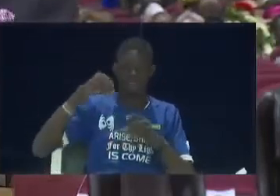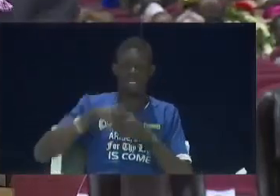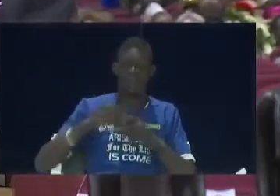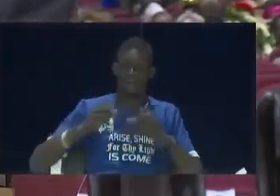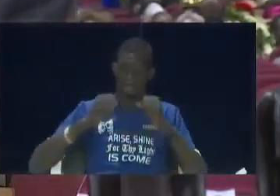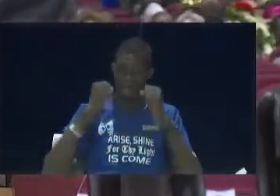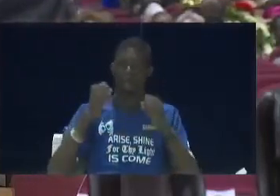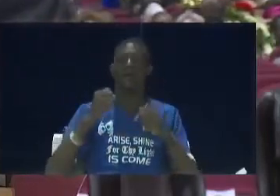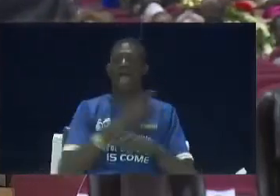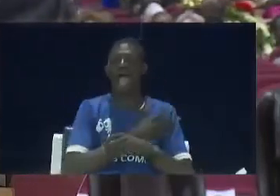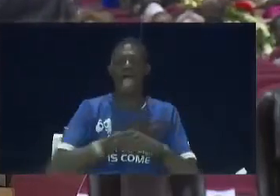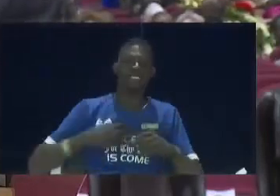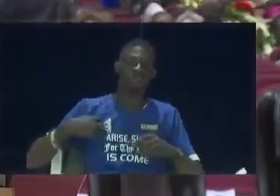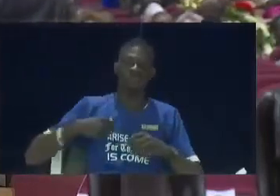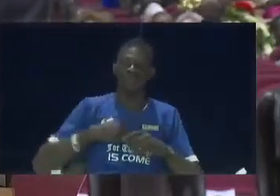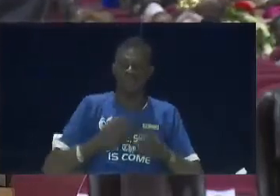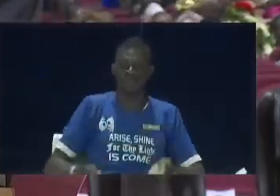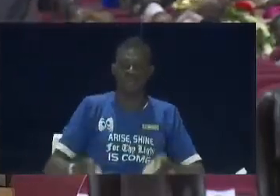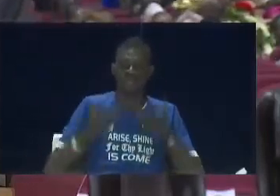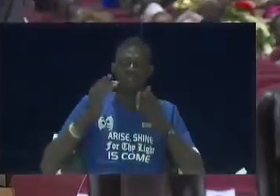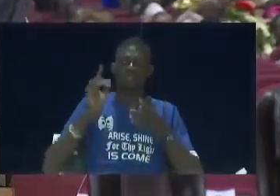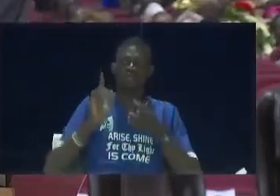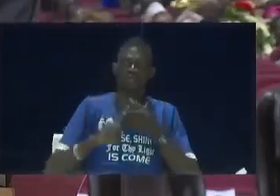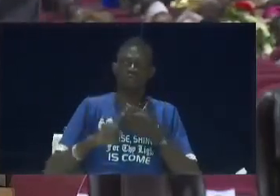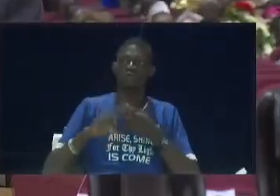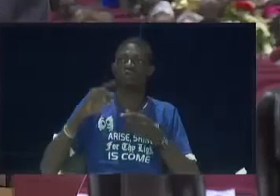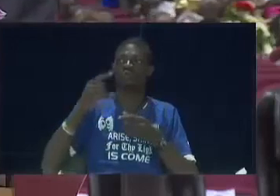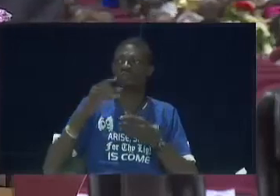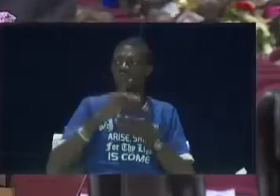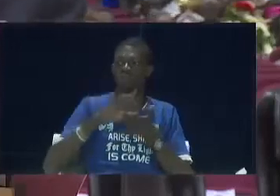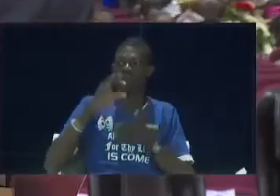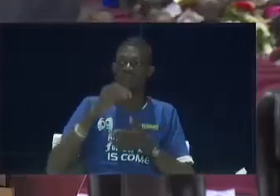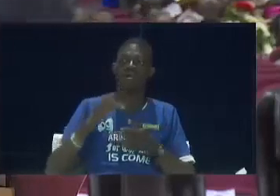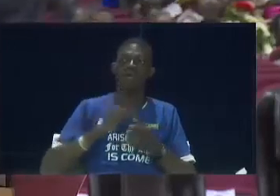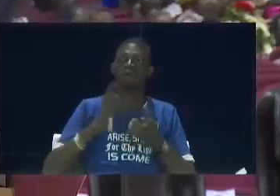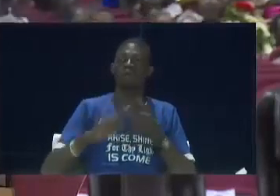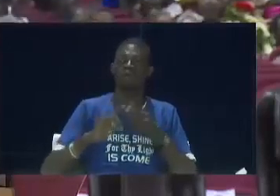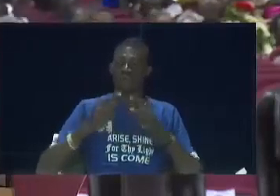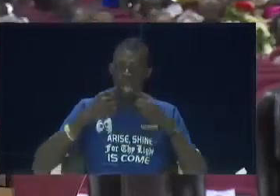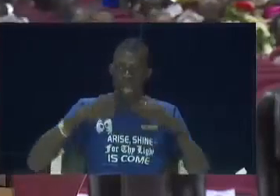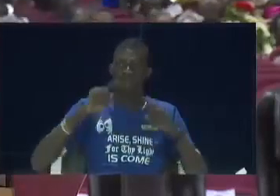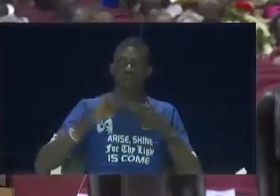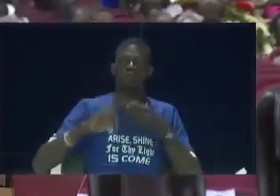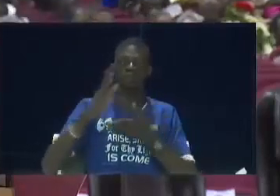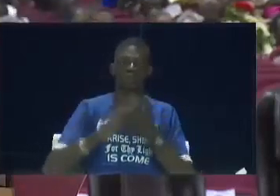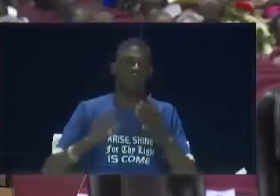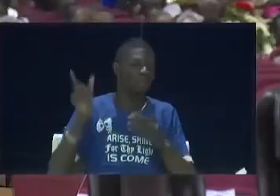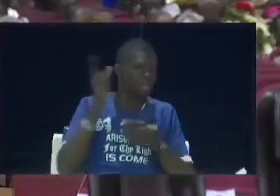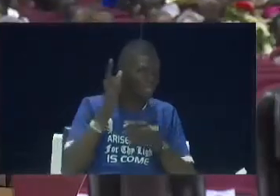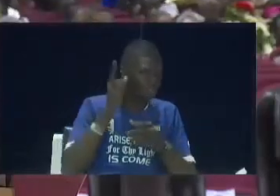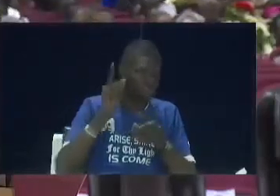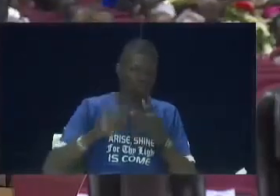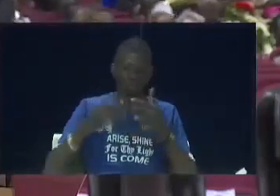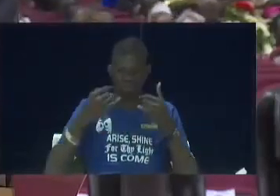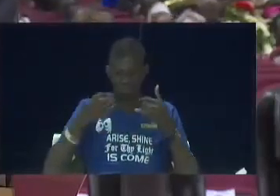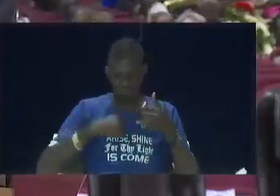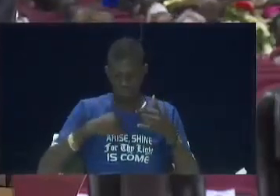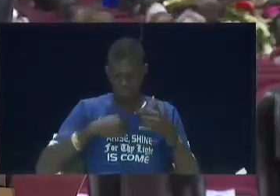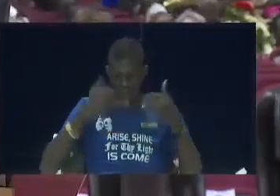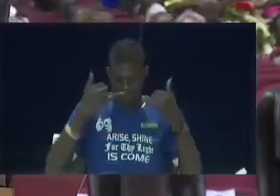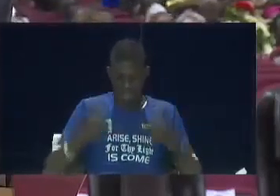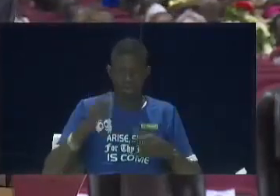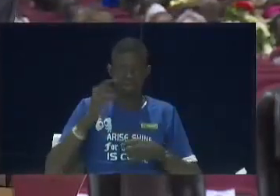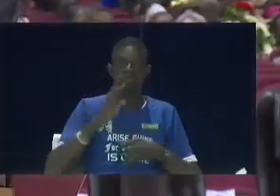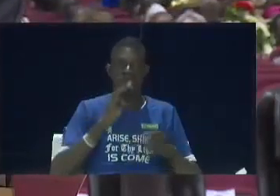power, and we rise to a new level of glory. I want to declare to somebody listening to me tonight, you